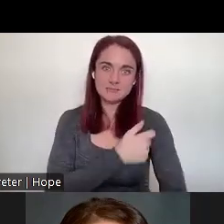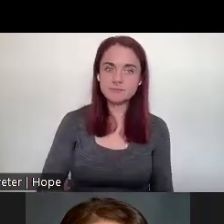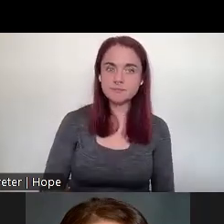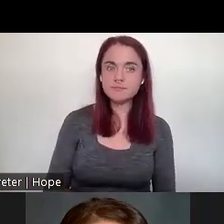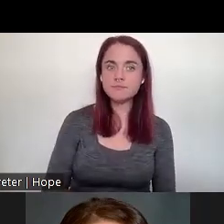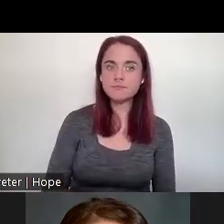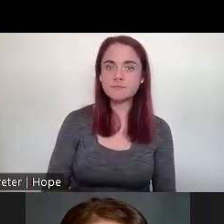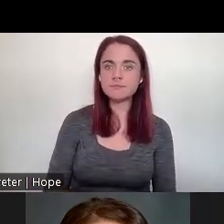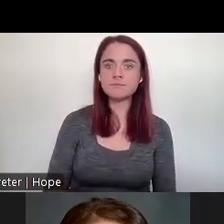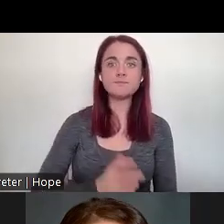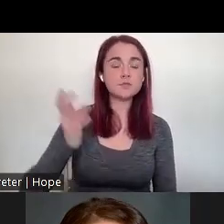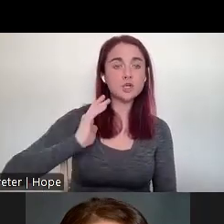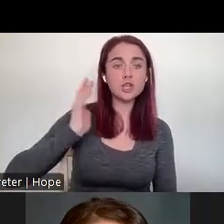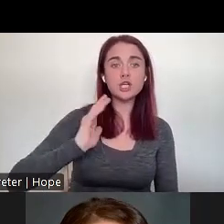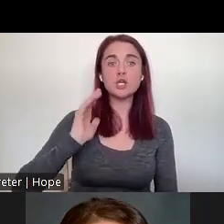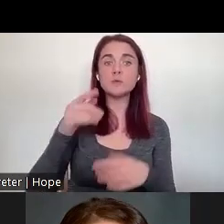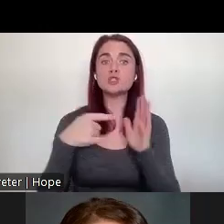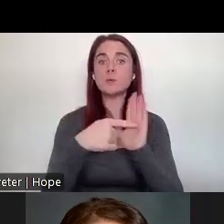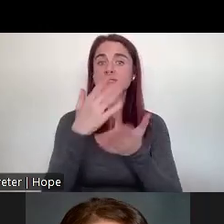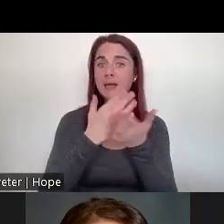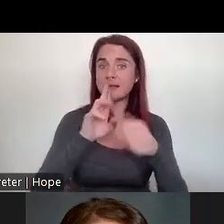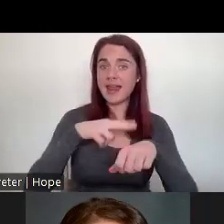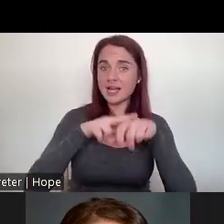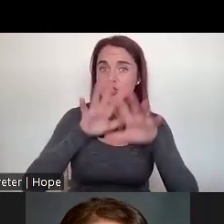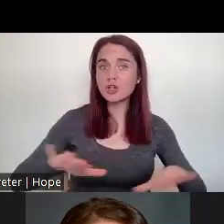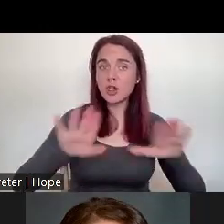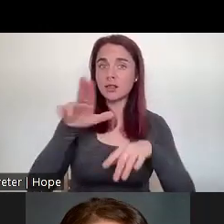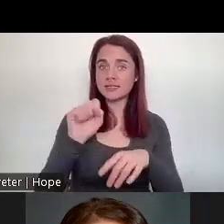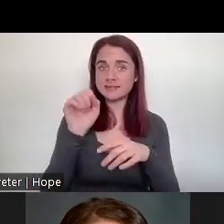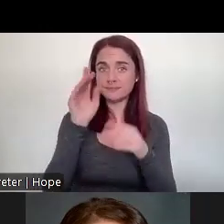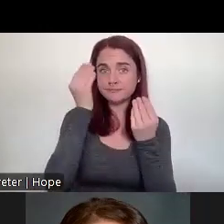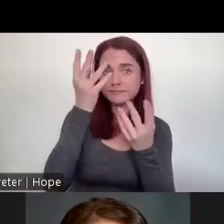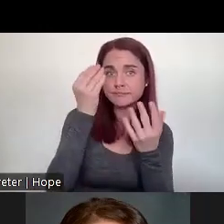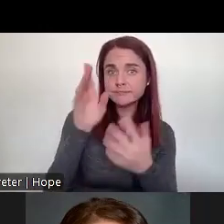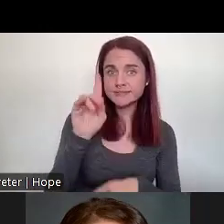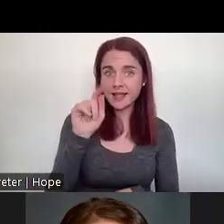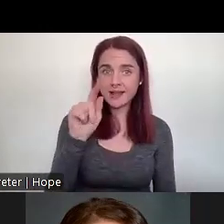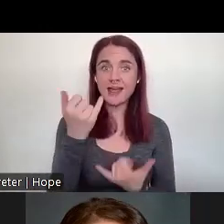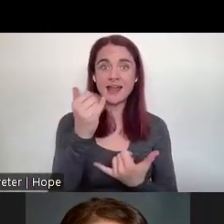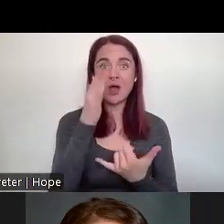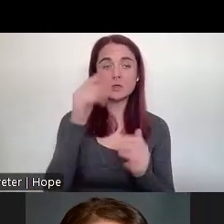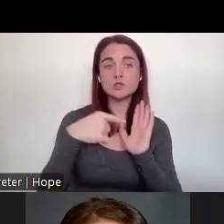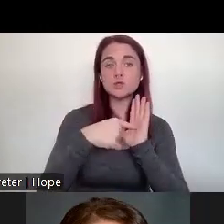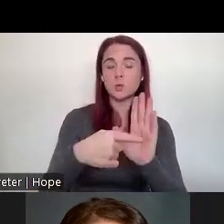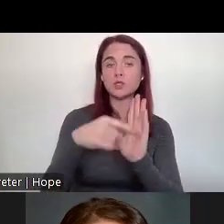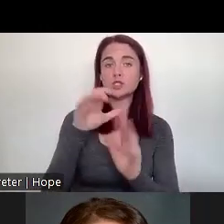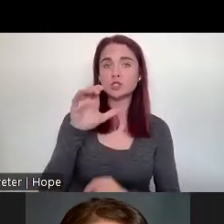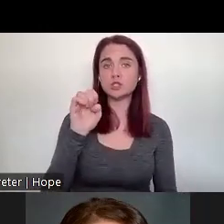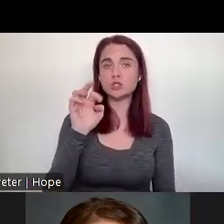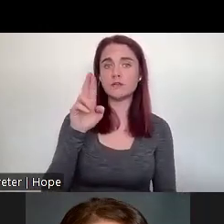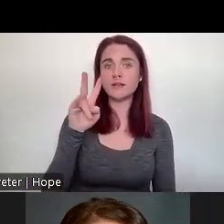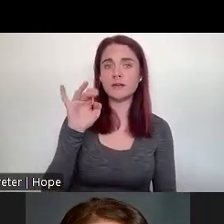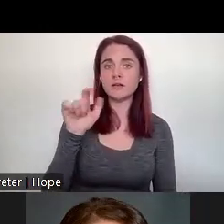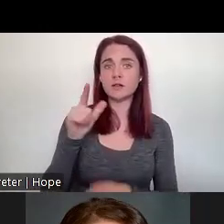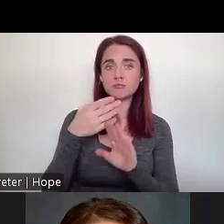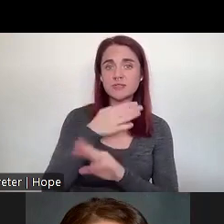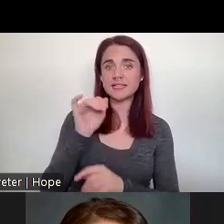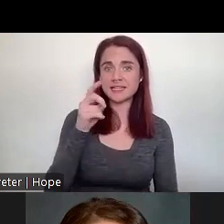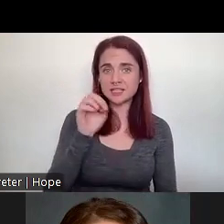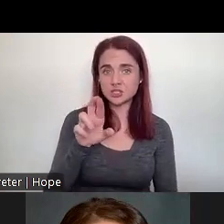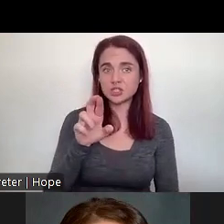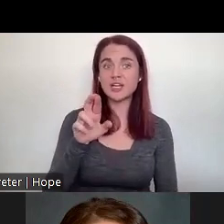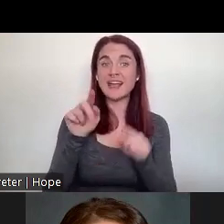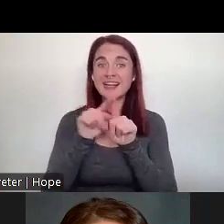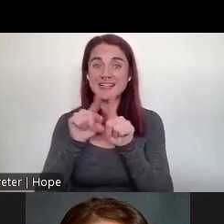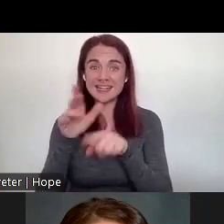Earlier, we showed some national data, so now we're going to take a look at what the cervical precancer and cancer landscape looks